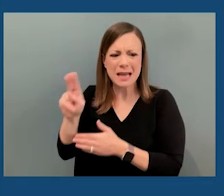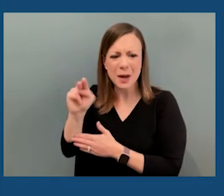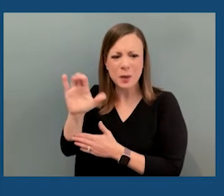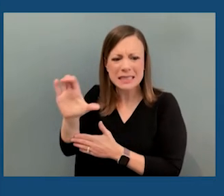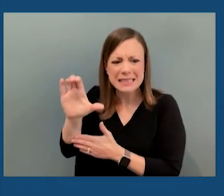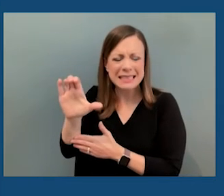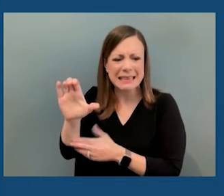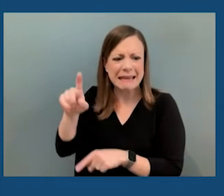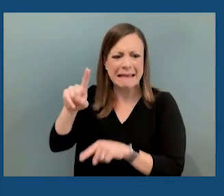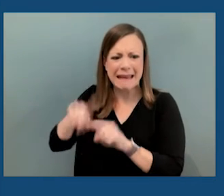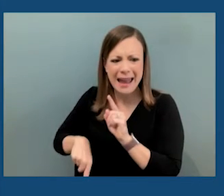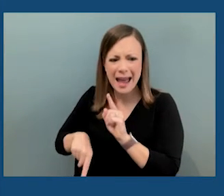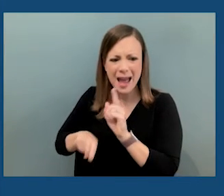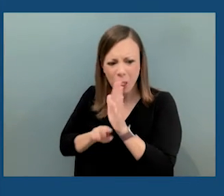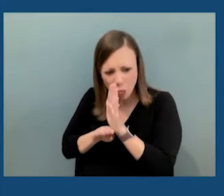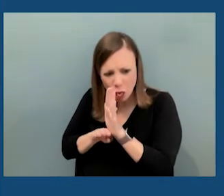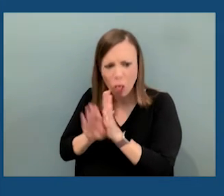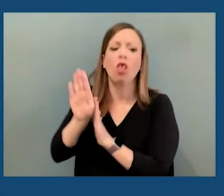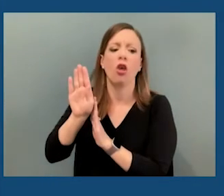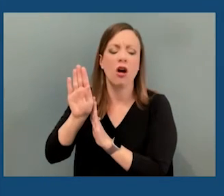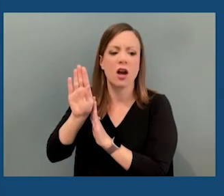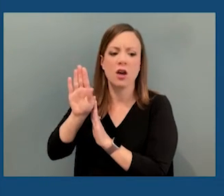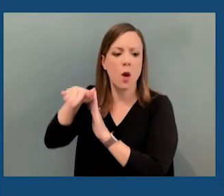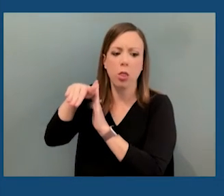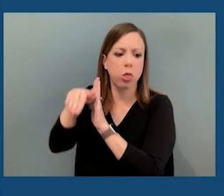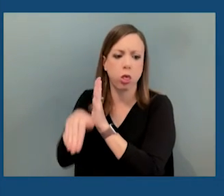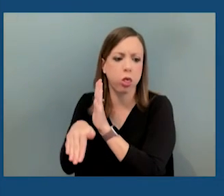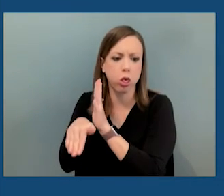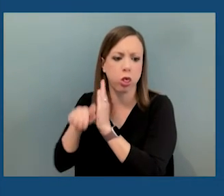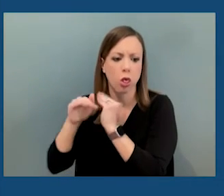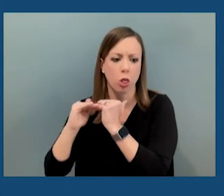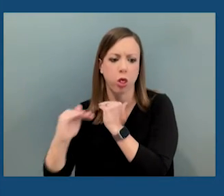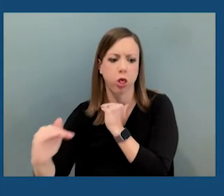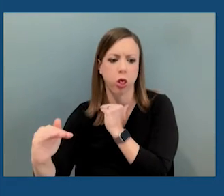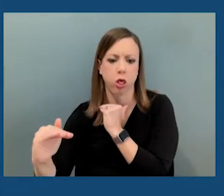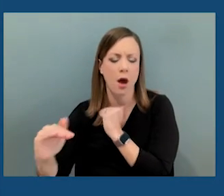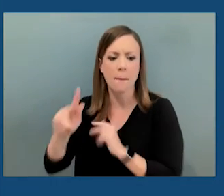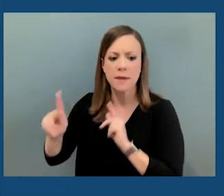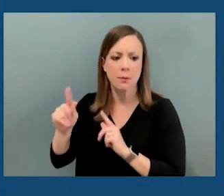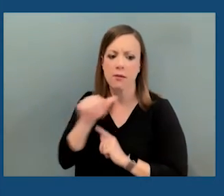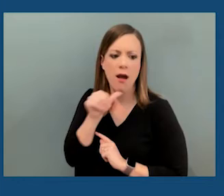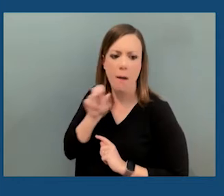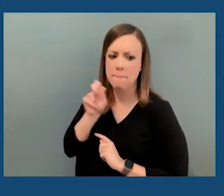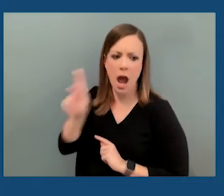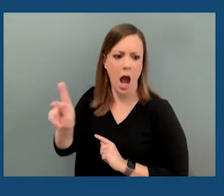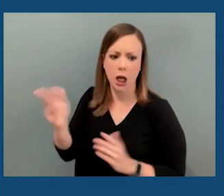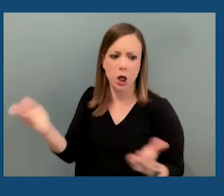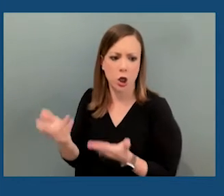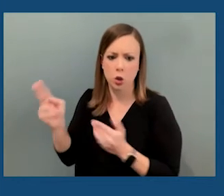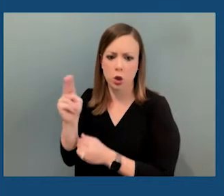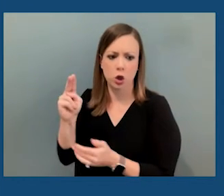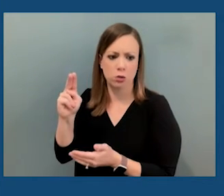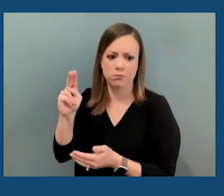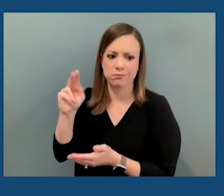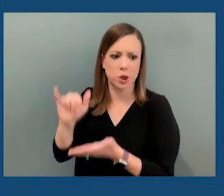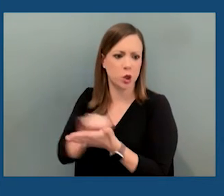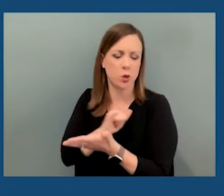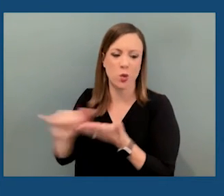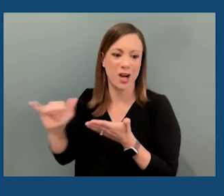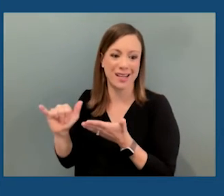working remotely. Oh, they'll never come back to this city. Okay, you try to get through Midtown traffic